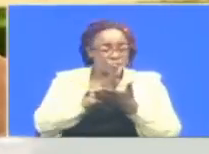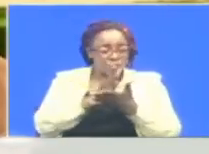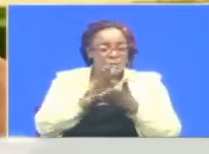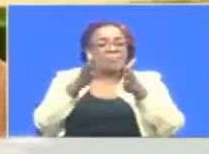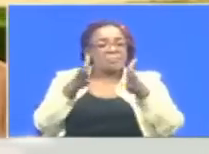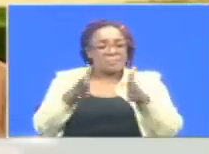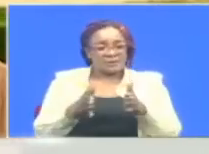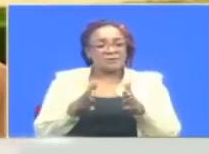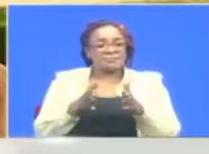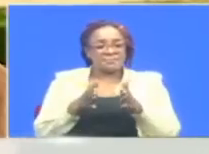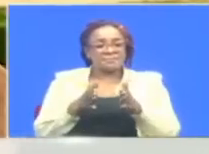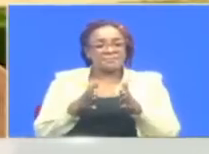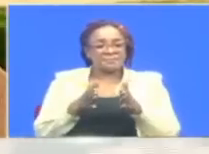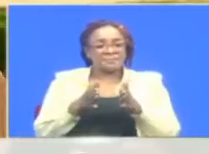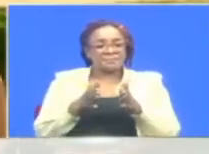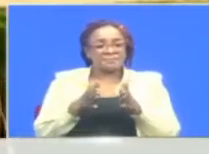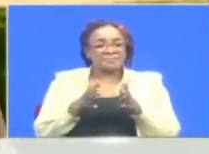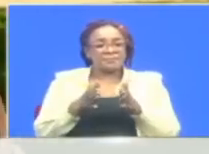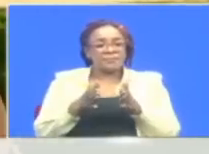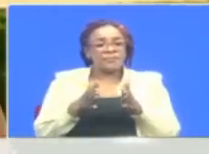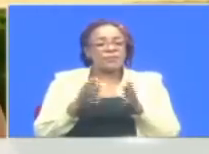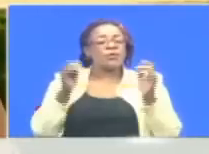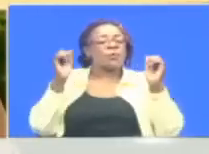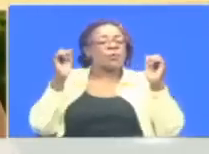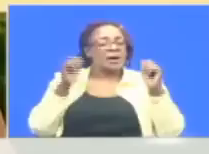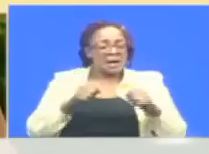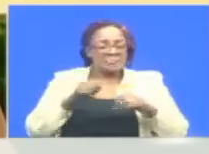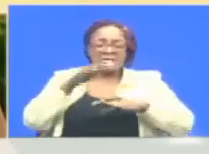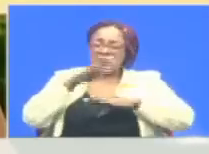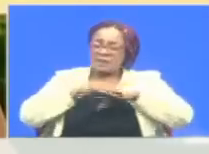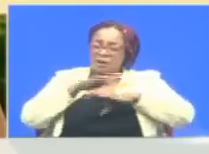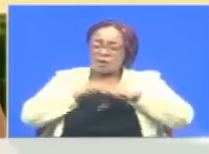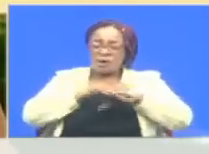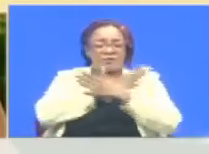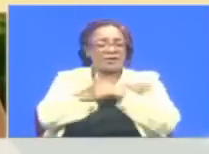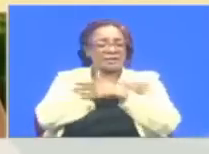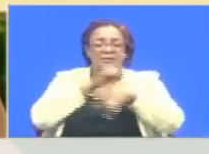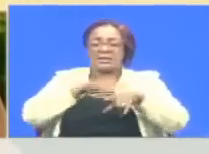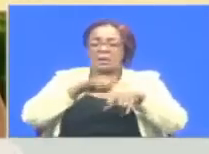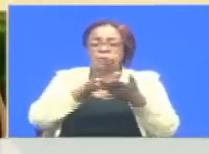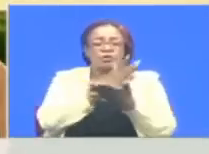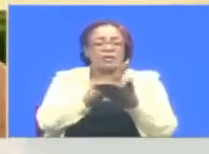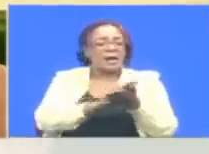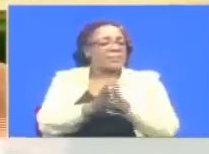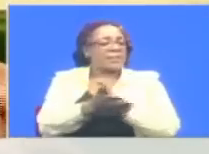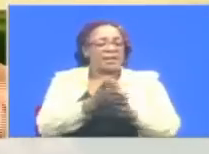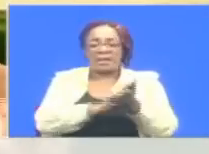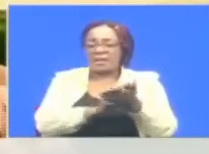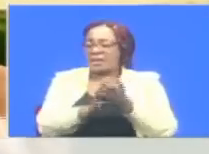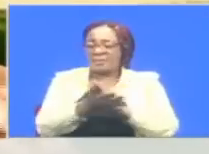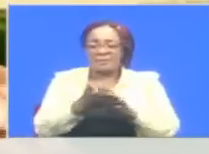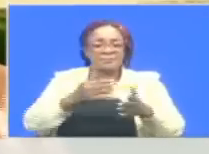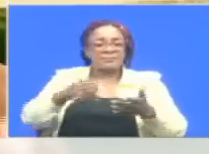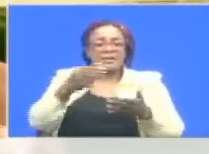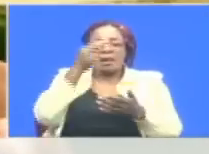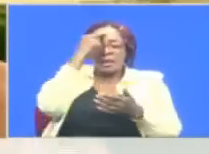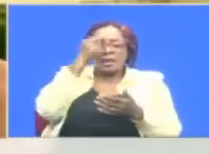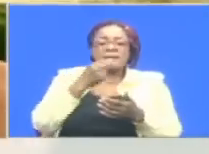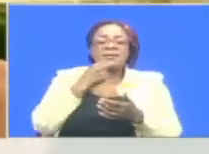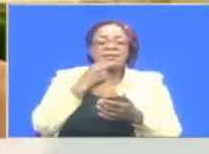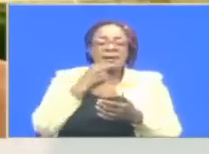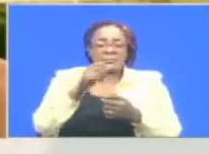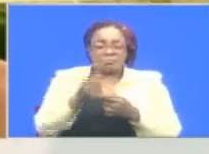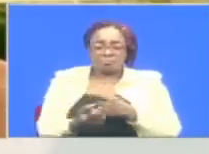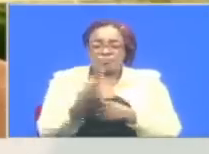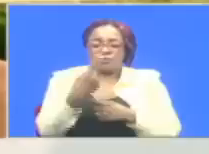people. You can be very good friends when you are sharing nothing. And the greed in people is manifested when